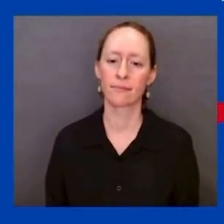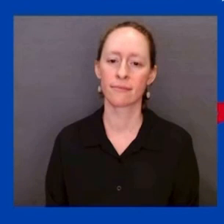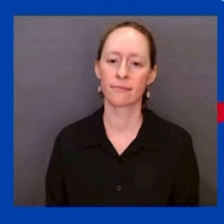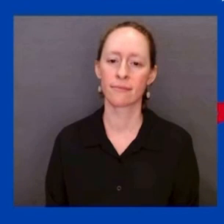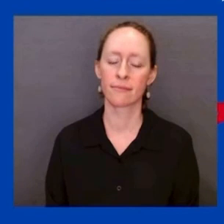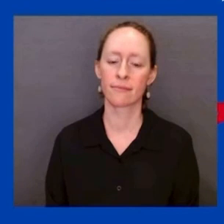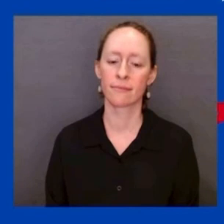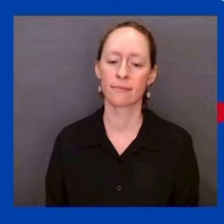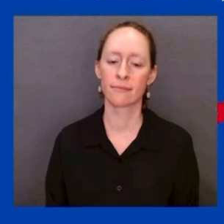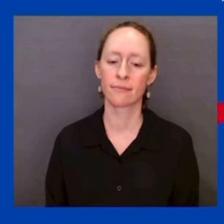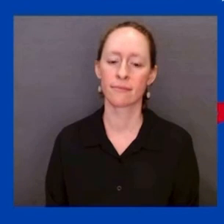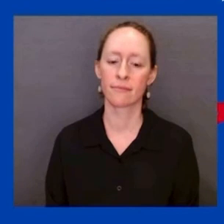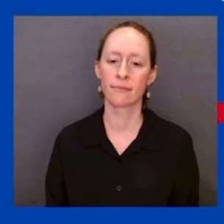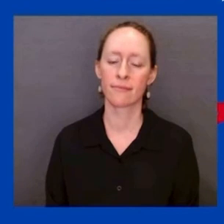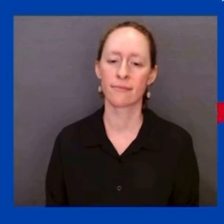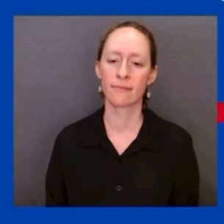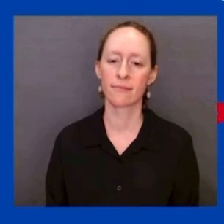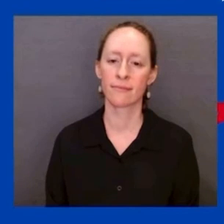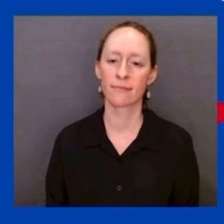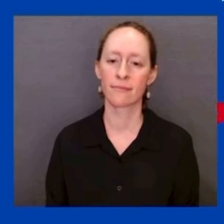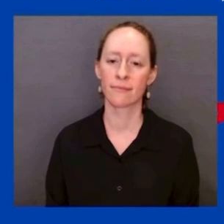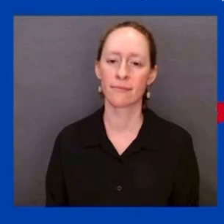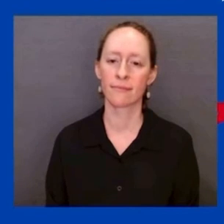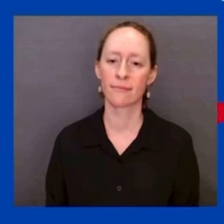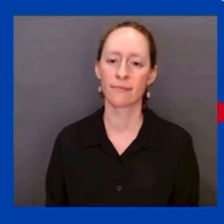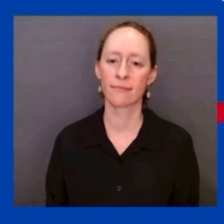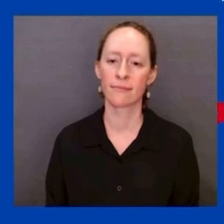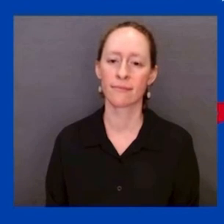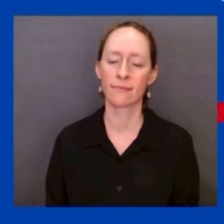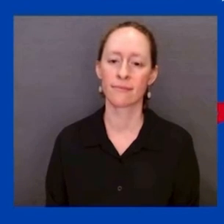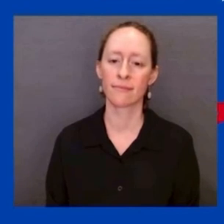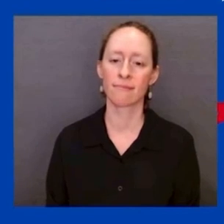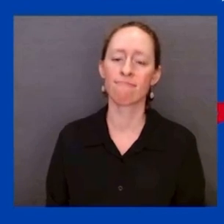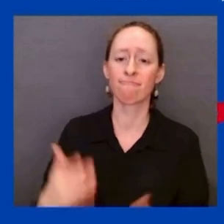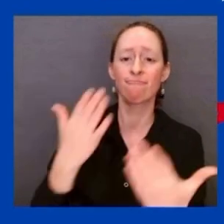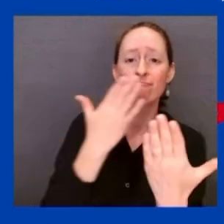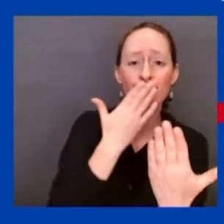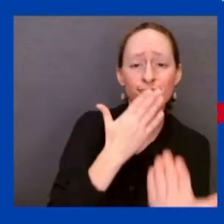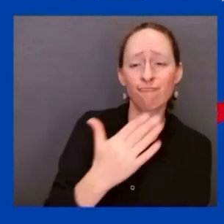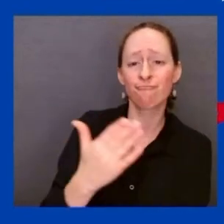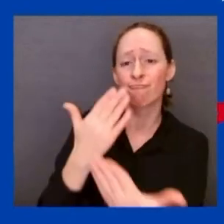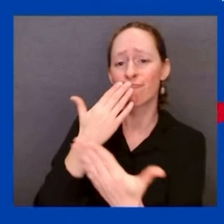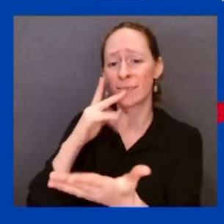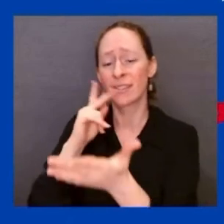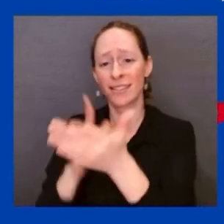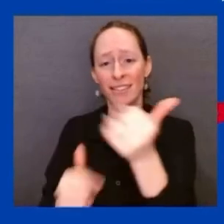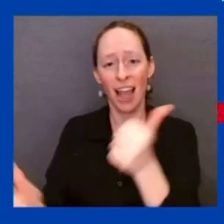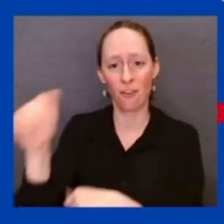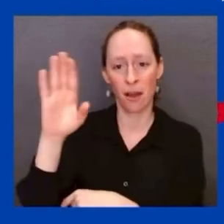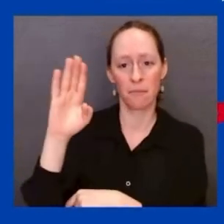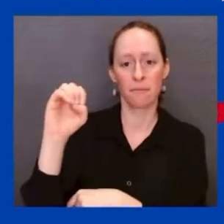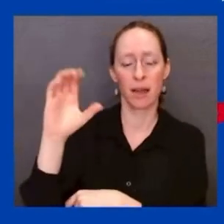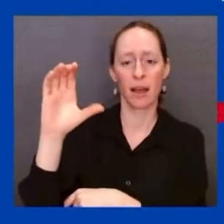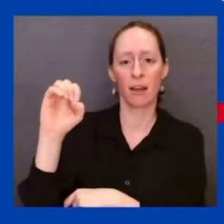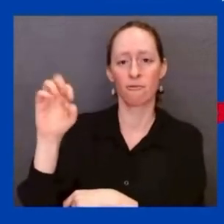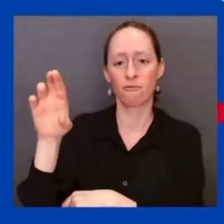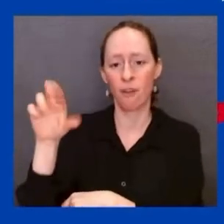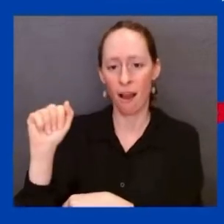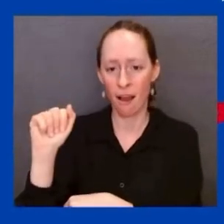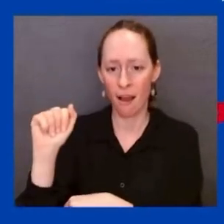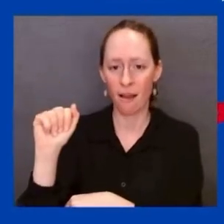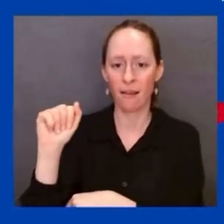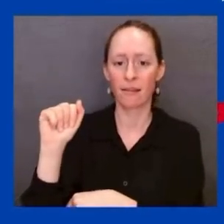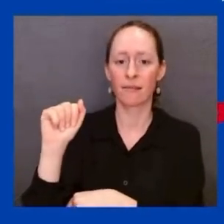with us on that, but Secretary Cardona as well. And we are so proud that you were able to lift your voice and speak